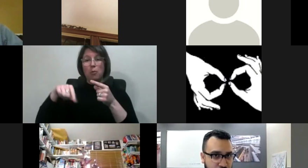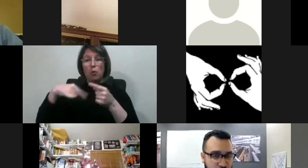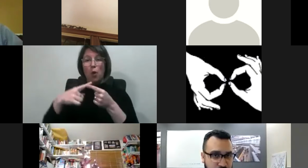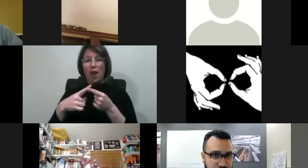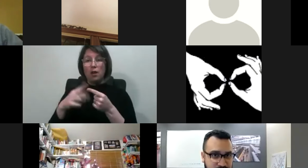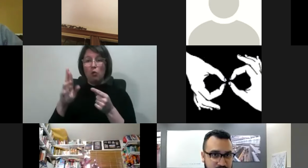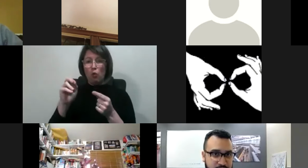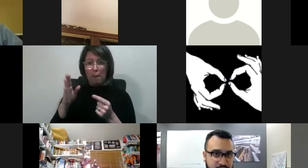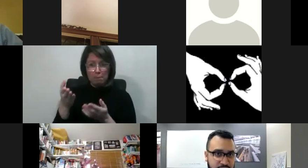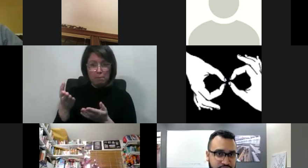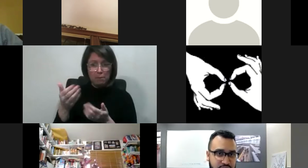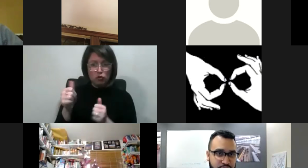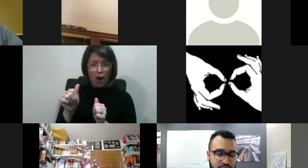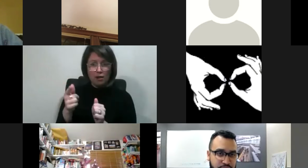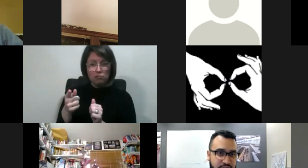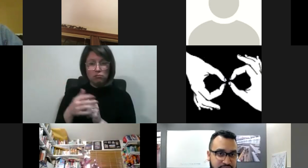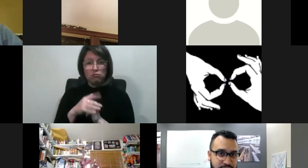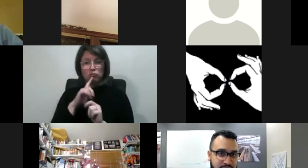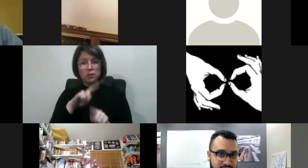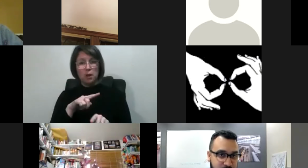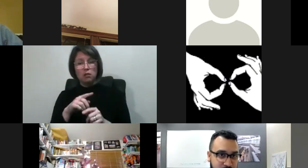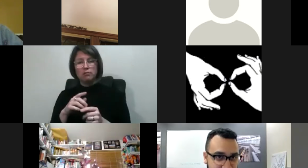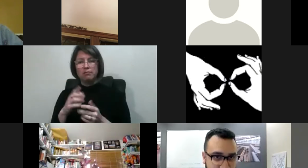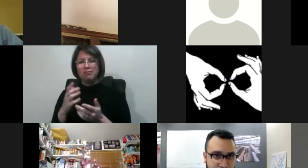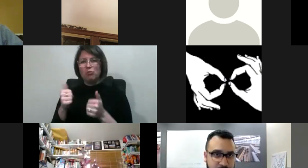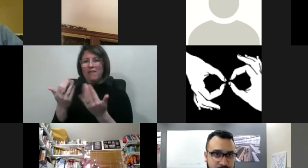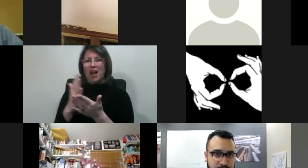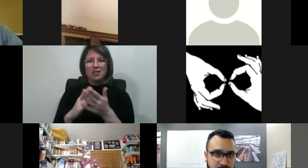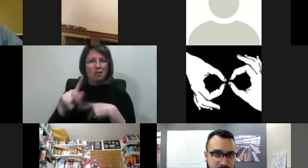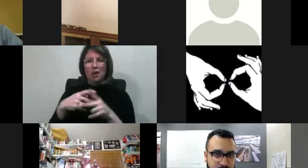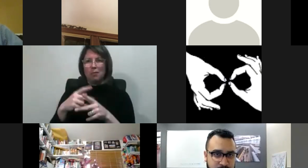Rob, I don't know if you wanted to take a stab at answering that, if we provide some estimate.